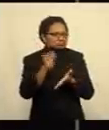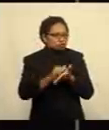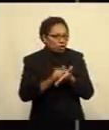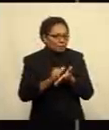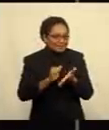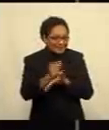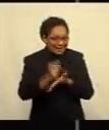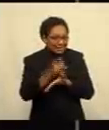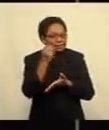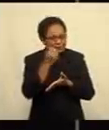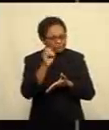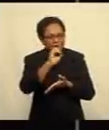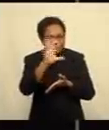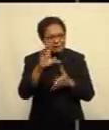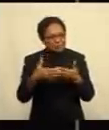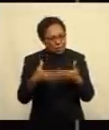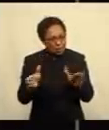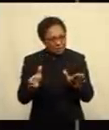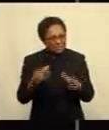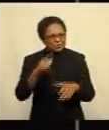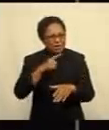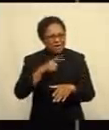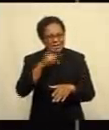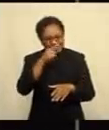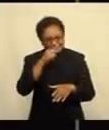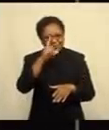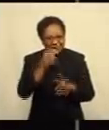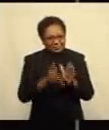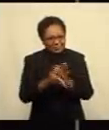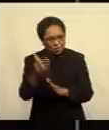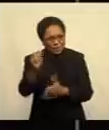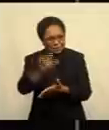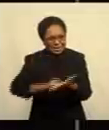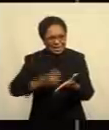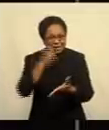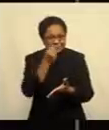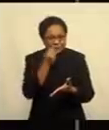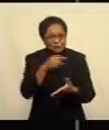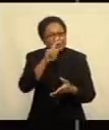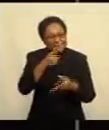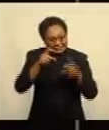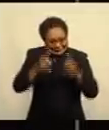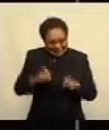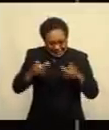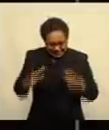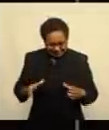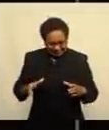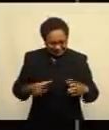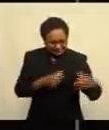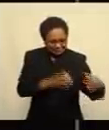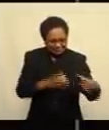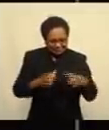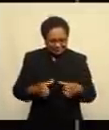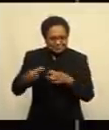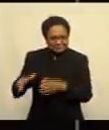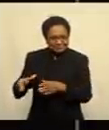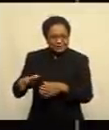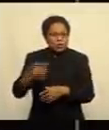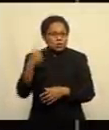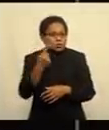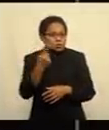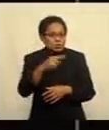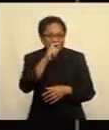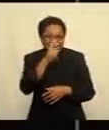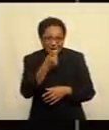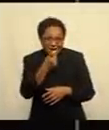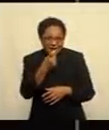will remain open so people can buy essential items within their respective containment zones. Those who can't attend work